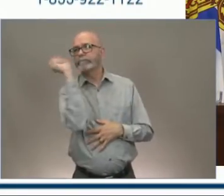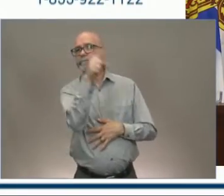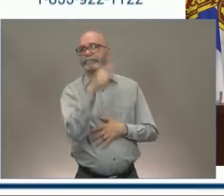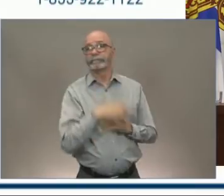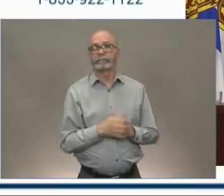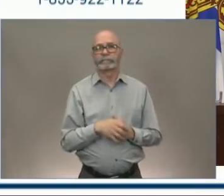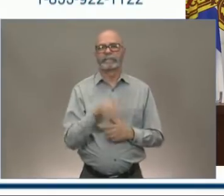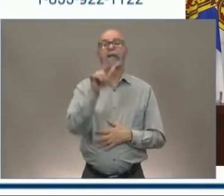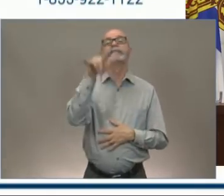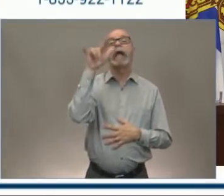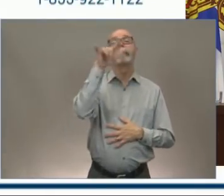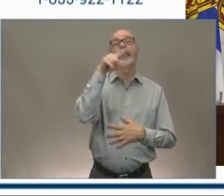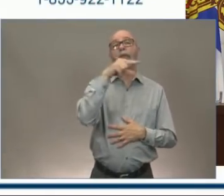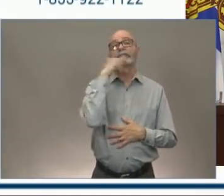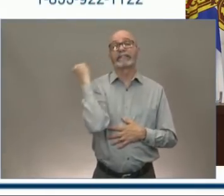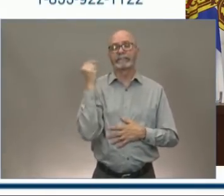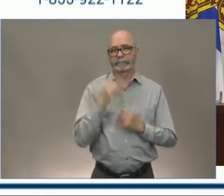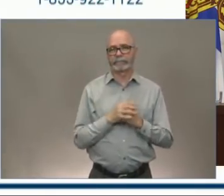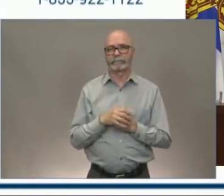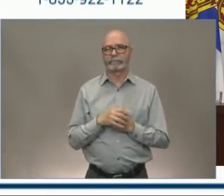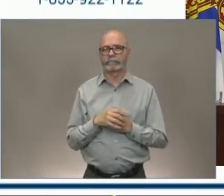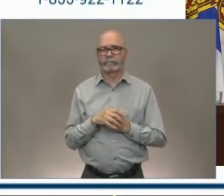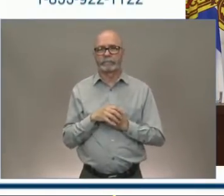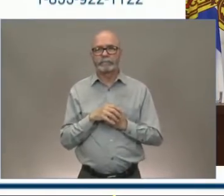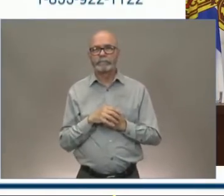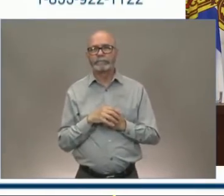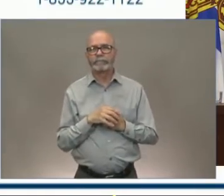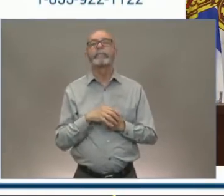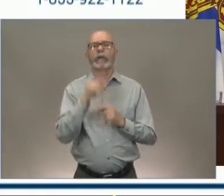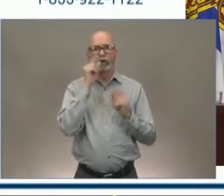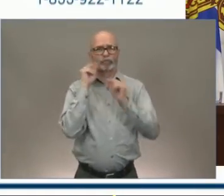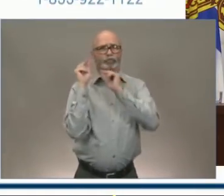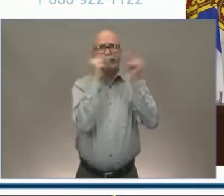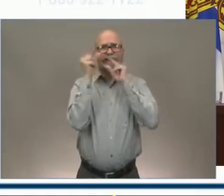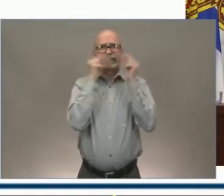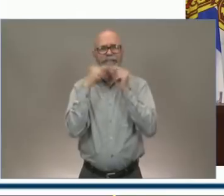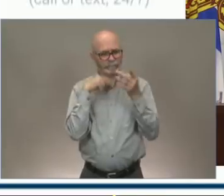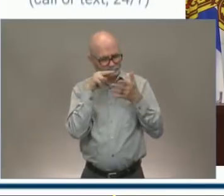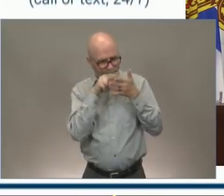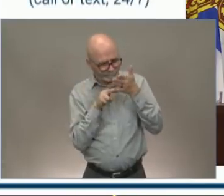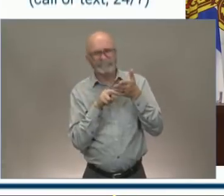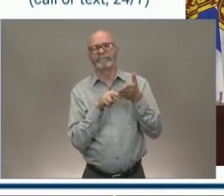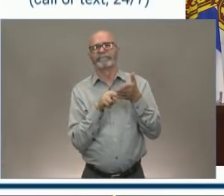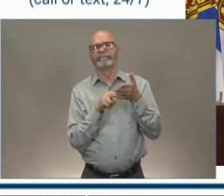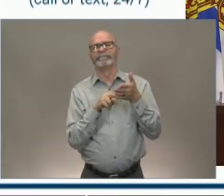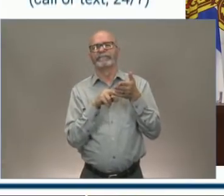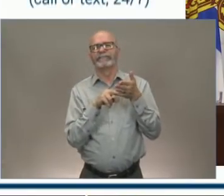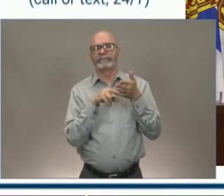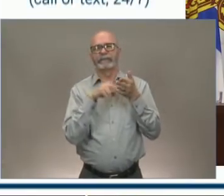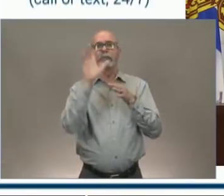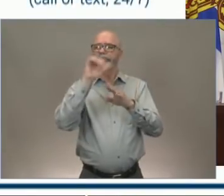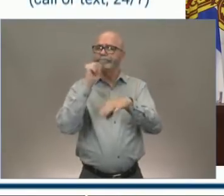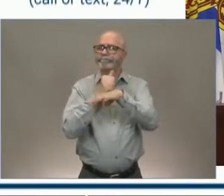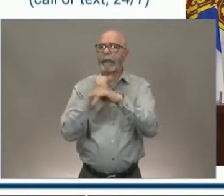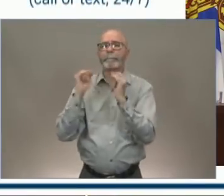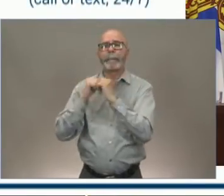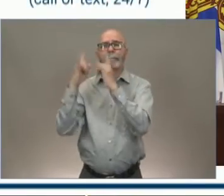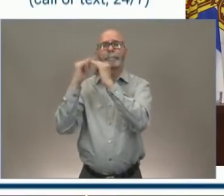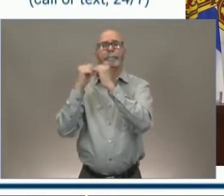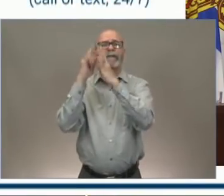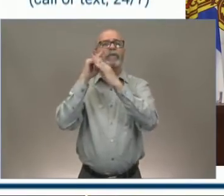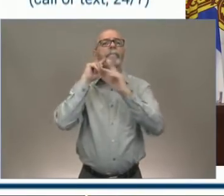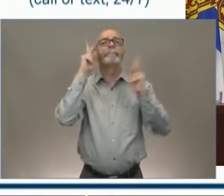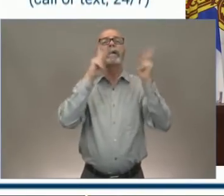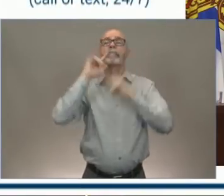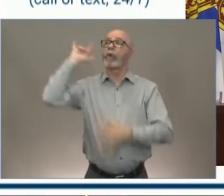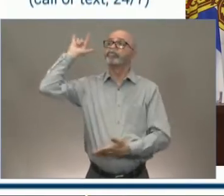said on Twitter they've submitted a proposal to Public Health about rapid testing for all arriving travelers at the airport and how it